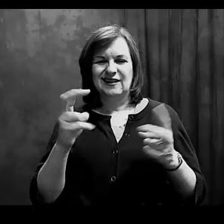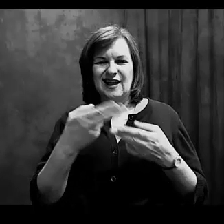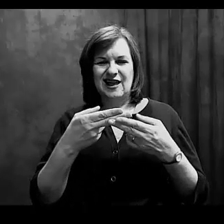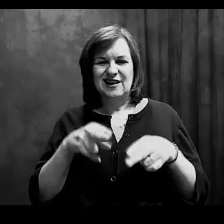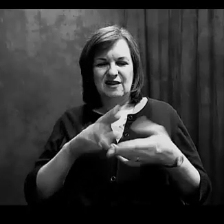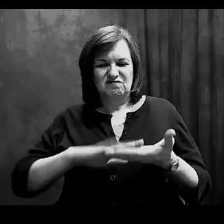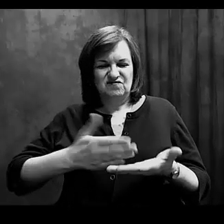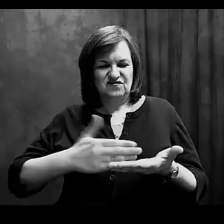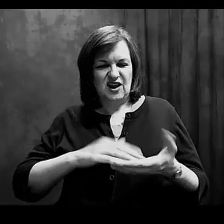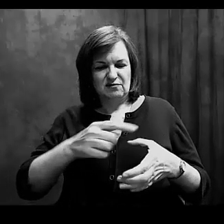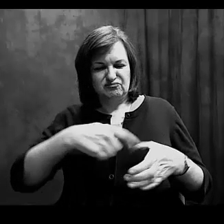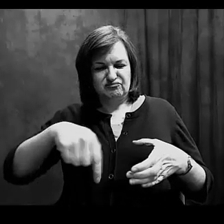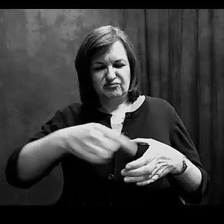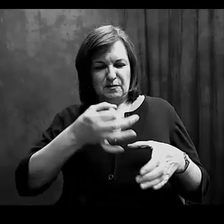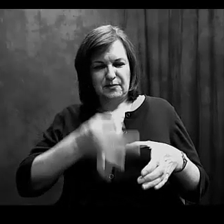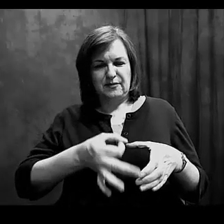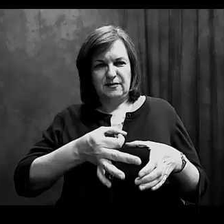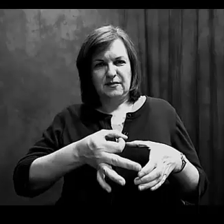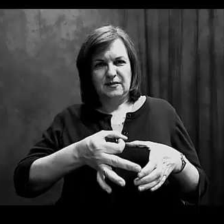of the